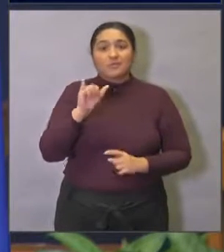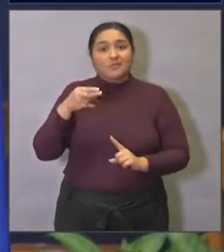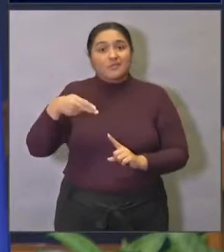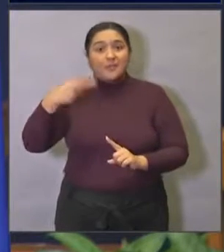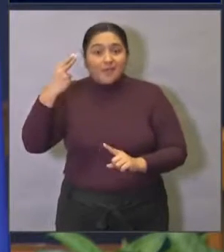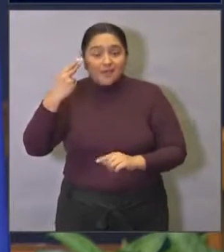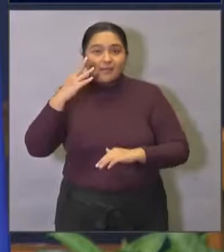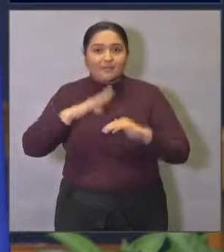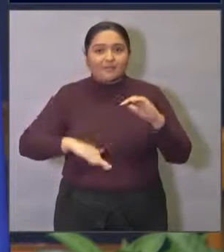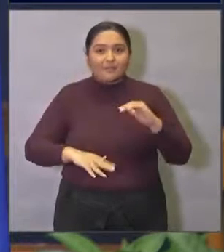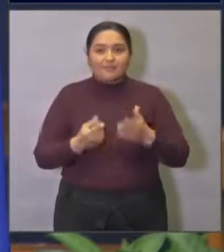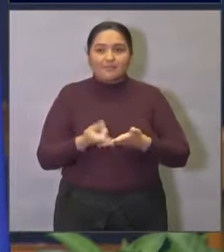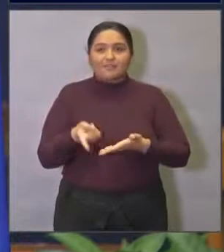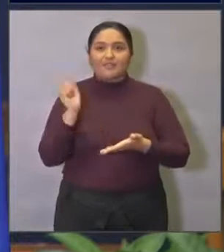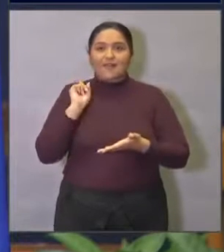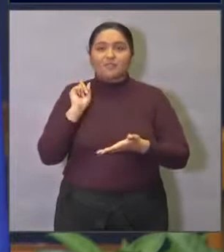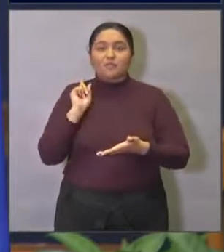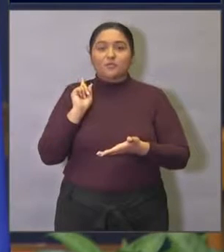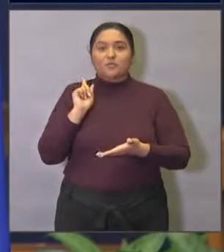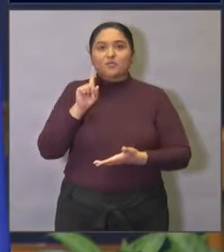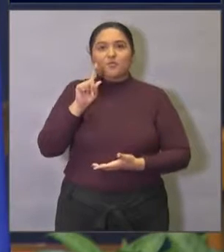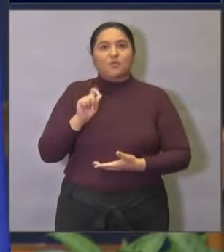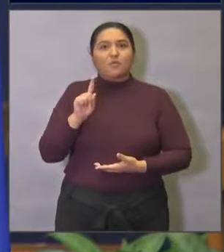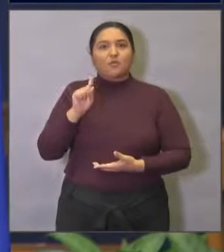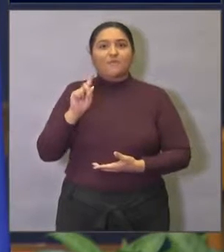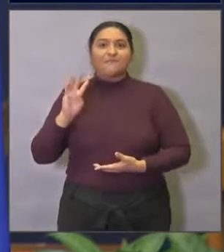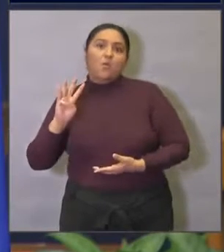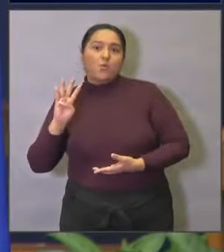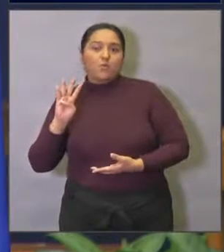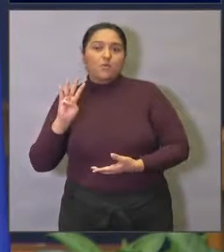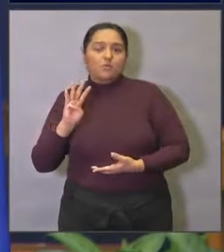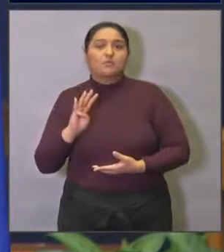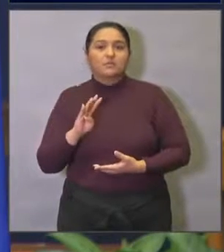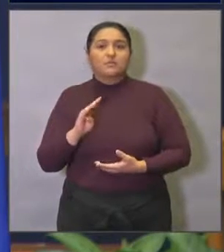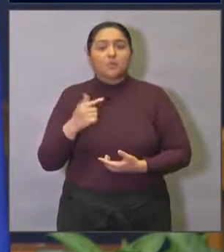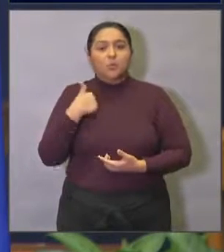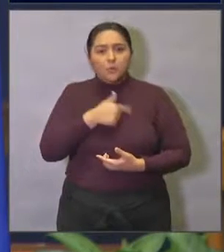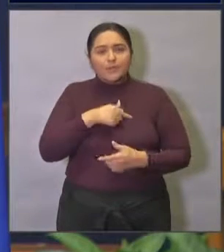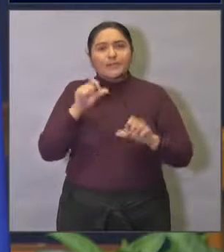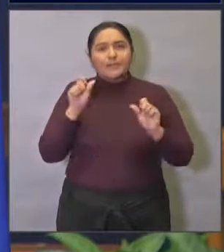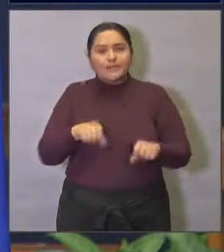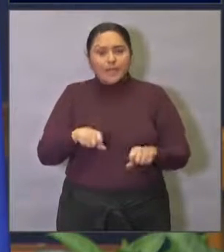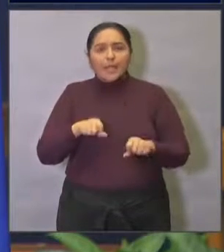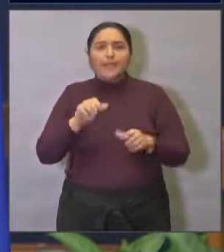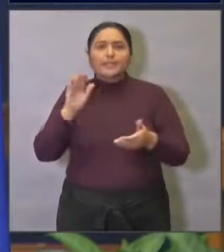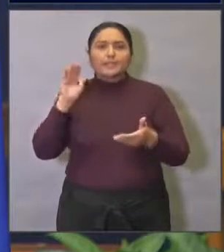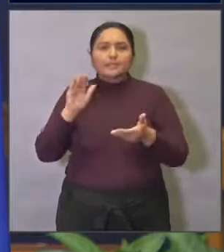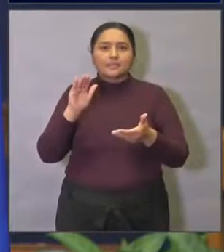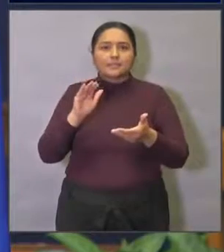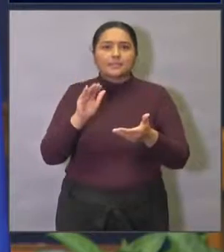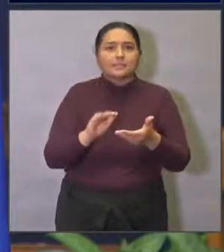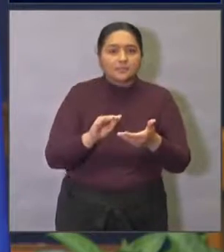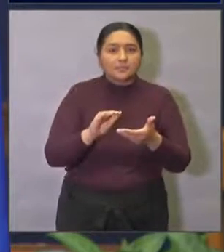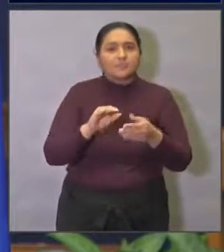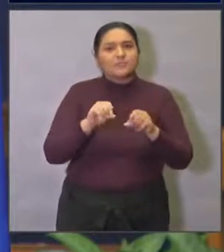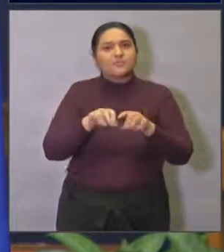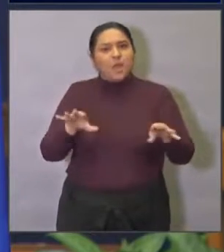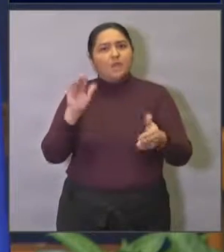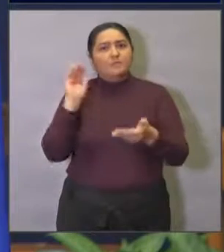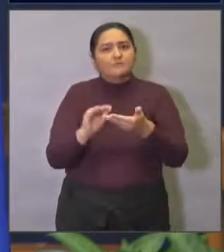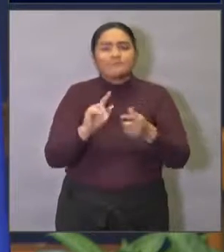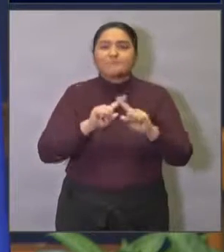what I reported last week when it was 1.14. We can slow the spread of the virus, but it will take immense